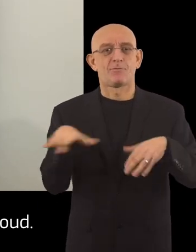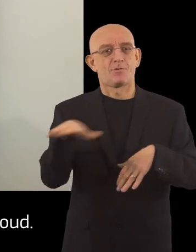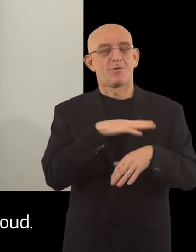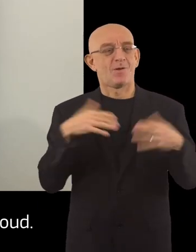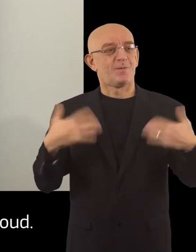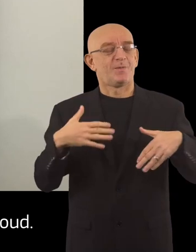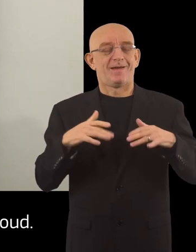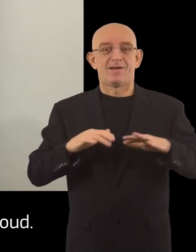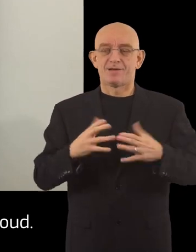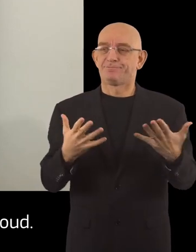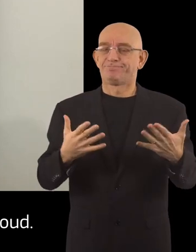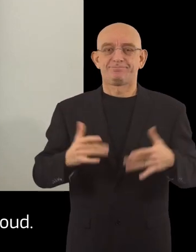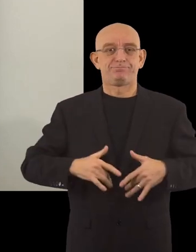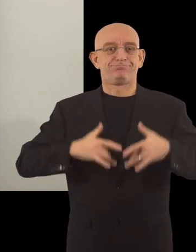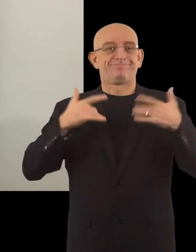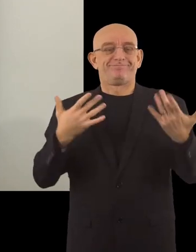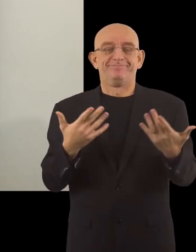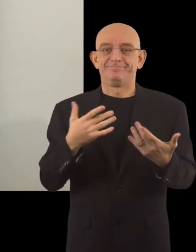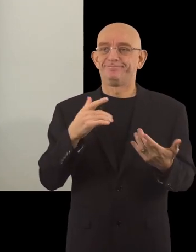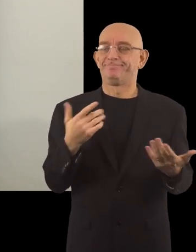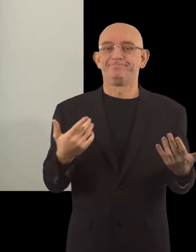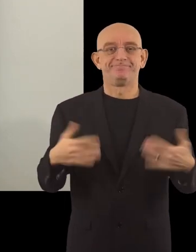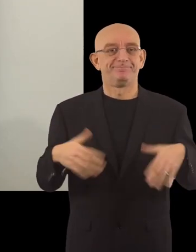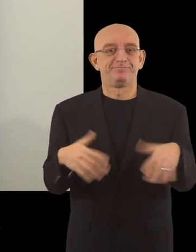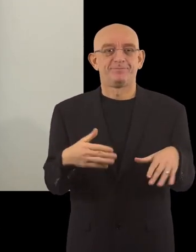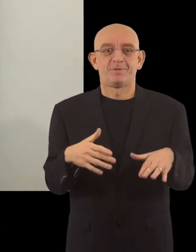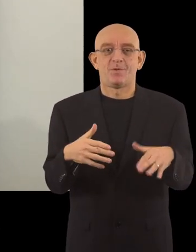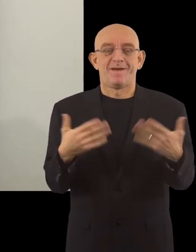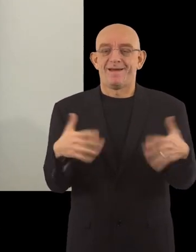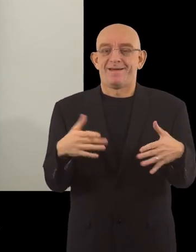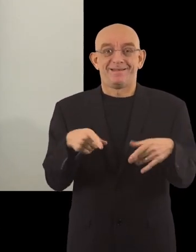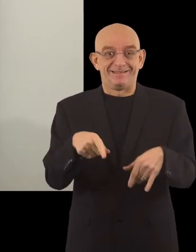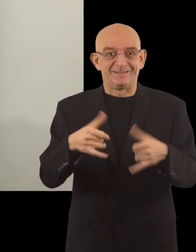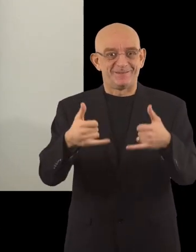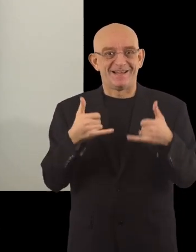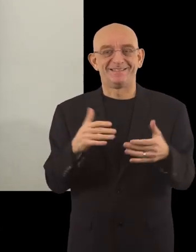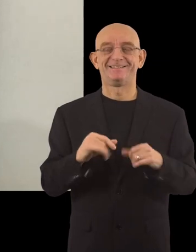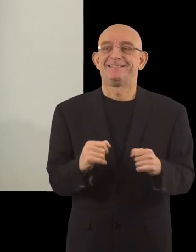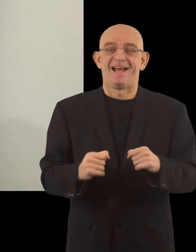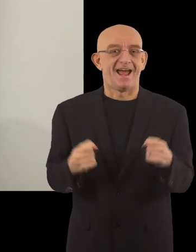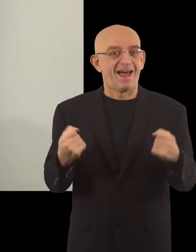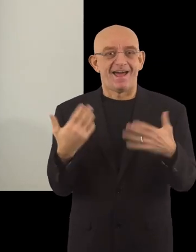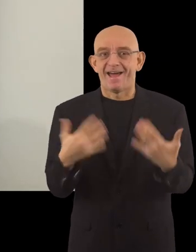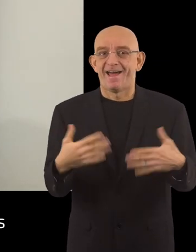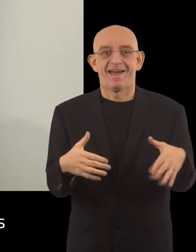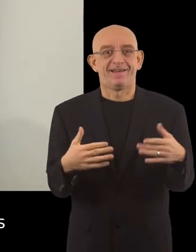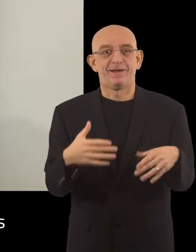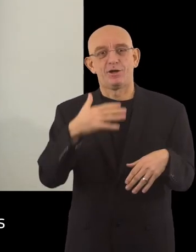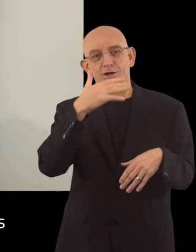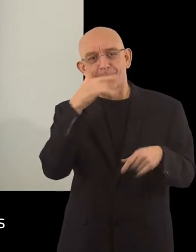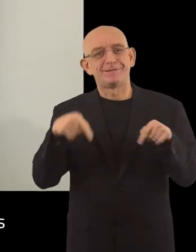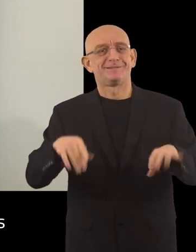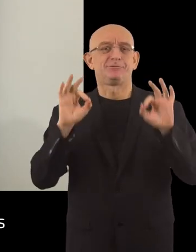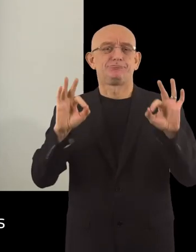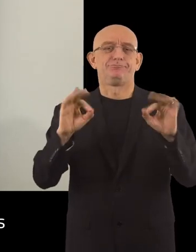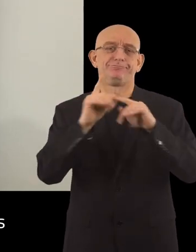really proud for this award. Comatini